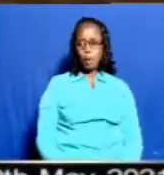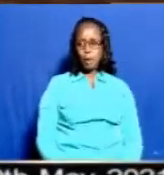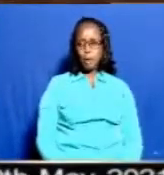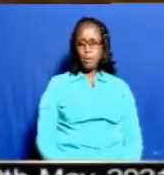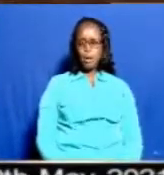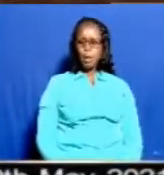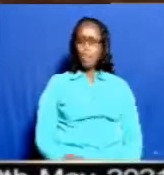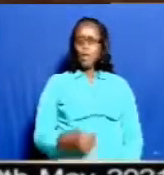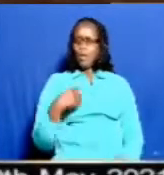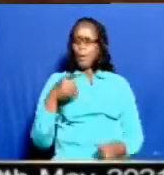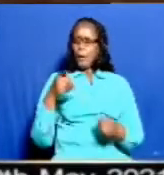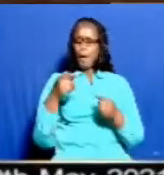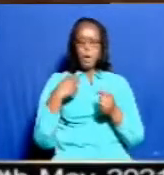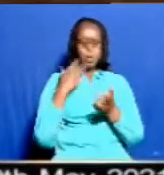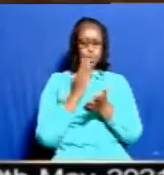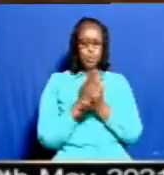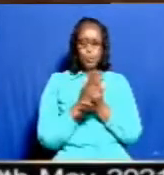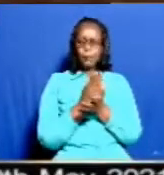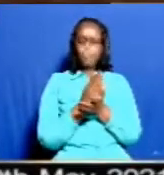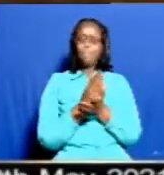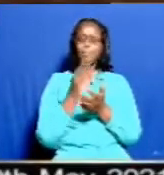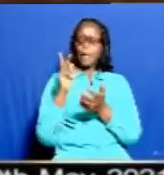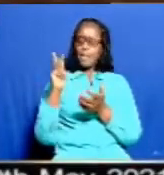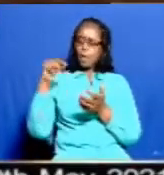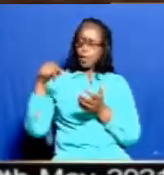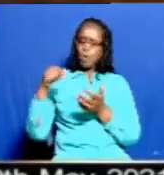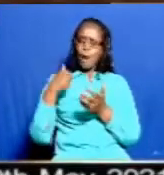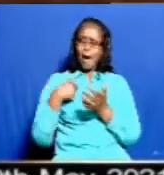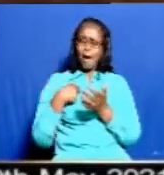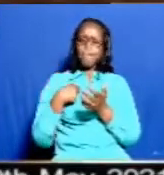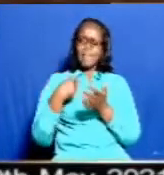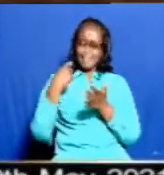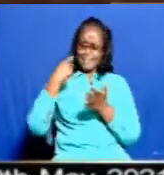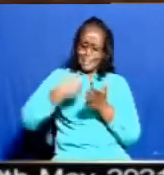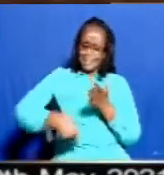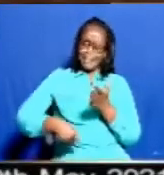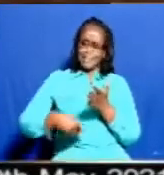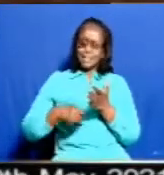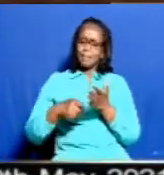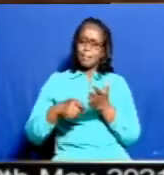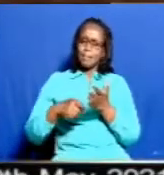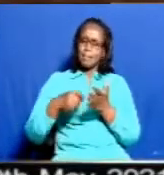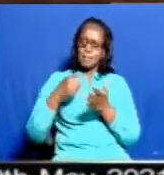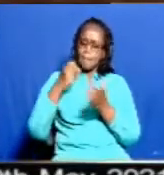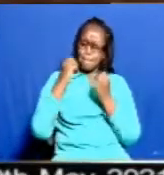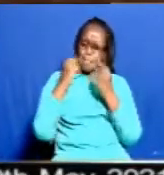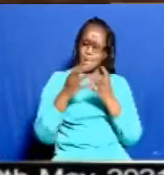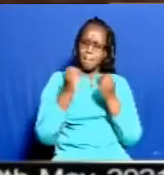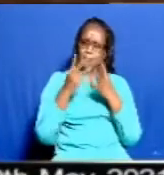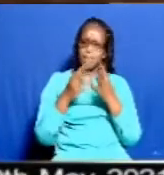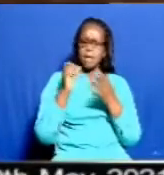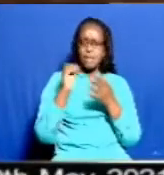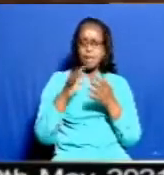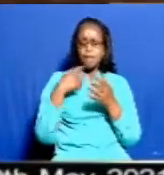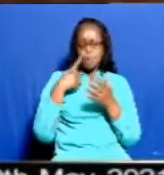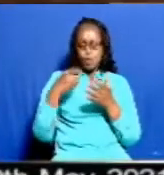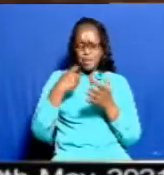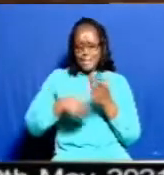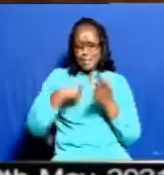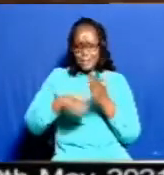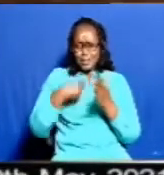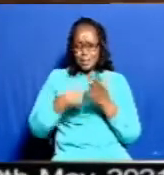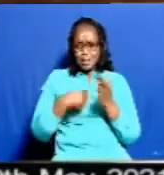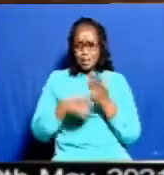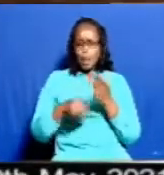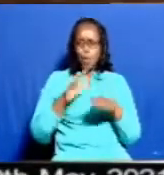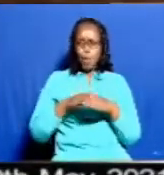that are loaded to their ticket sales. And therefore, when you tax minimum tax on a ticket sale, you're actually taxing a